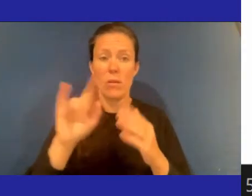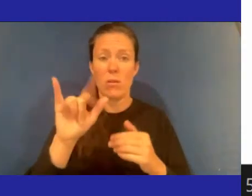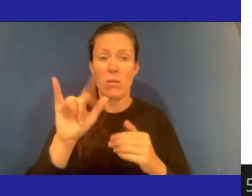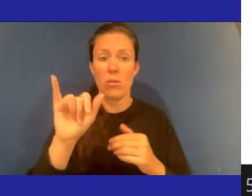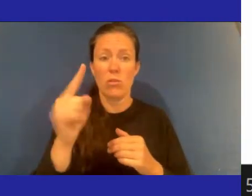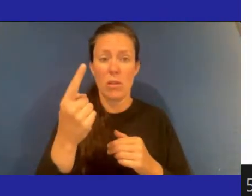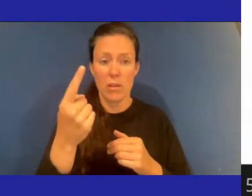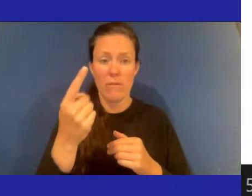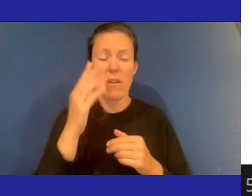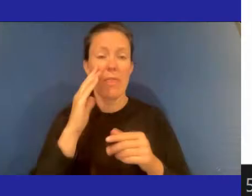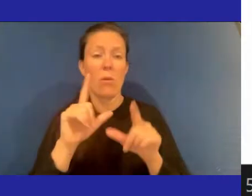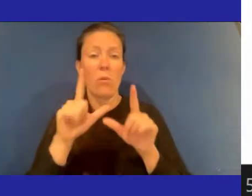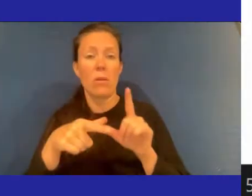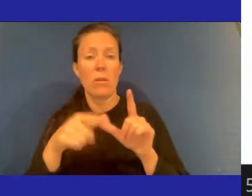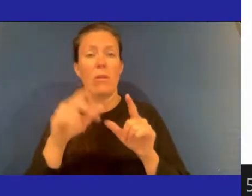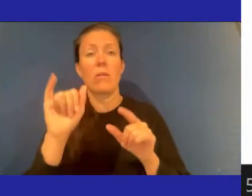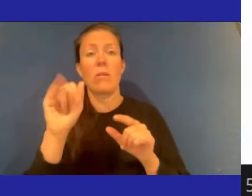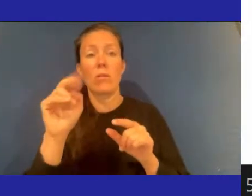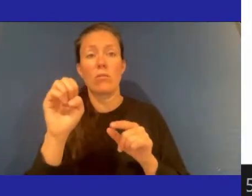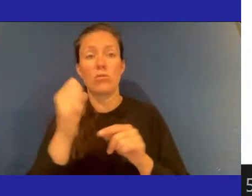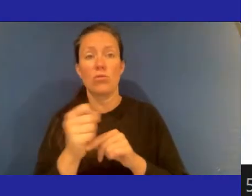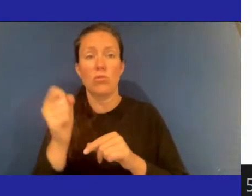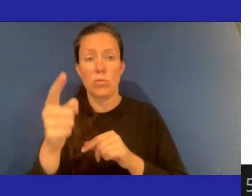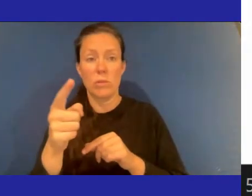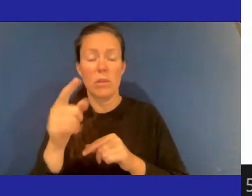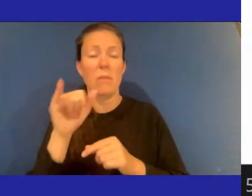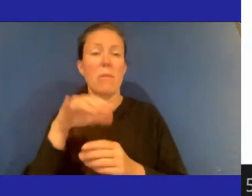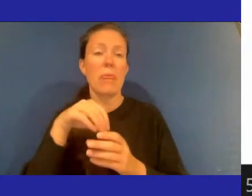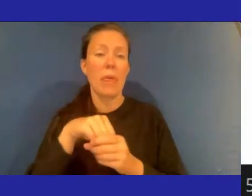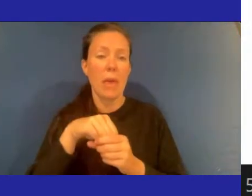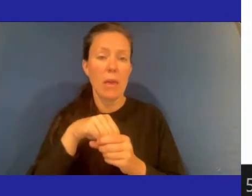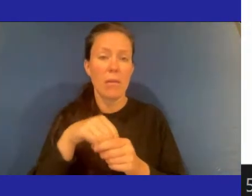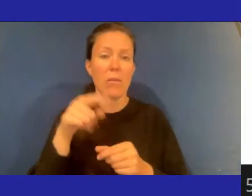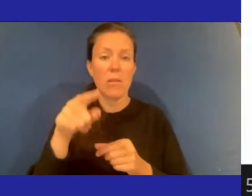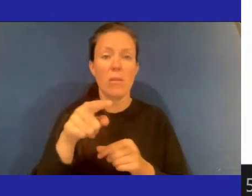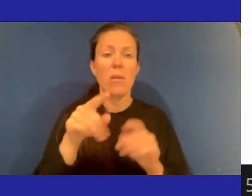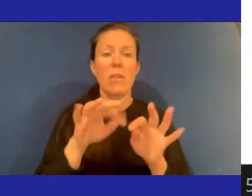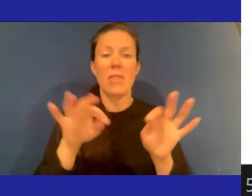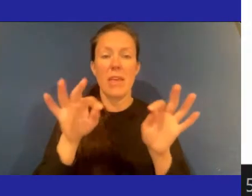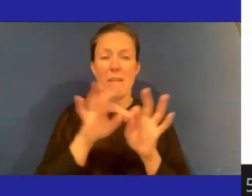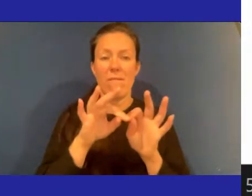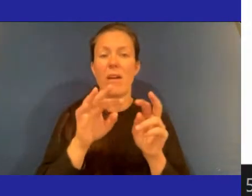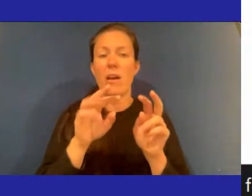June of next year, which increased the NTE value to $29.8 million.